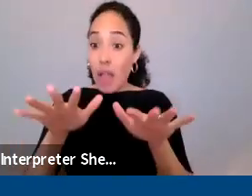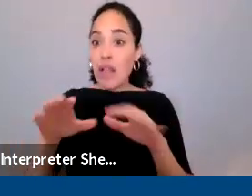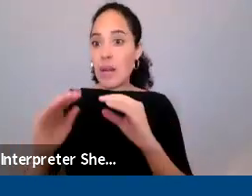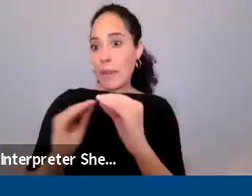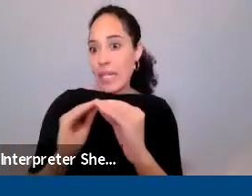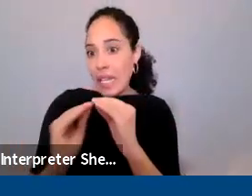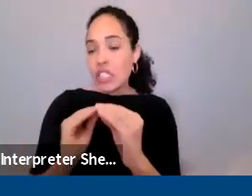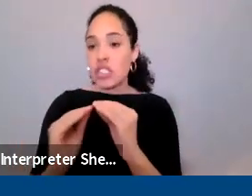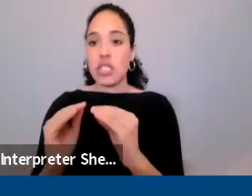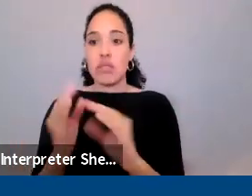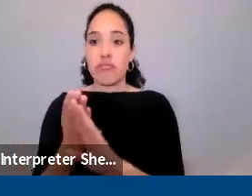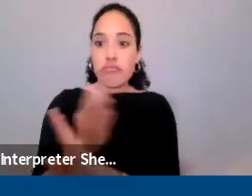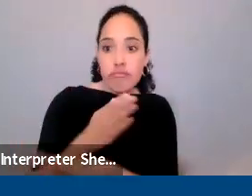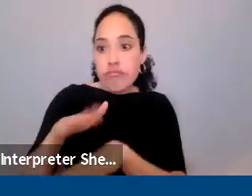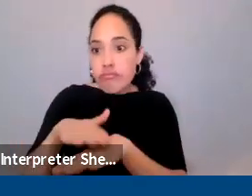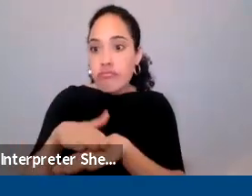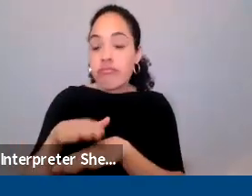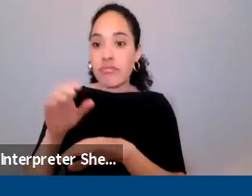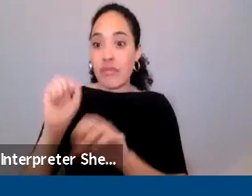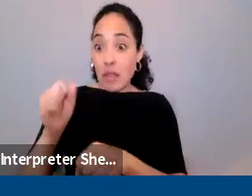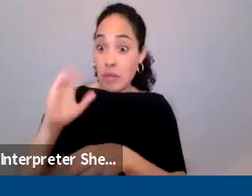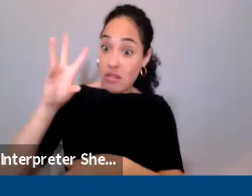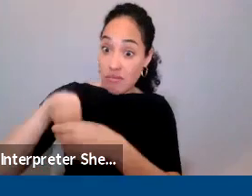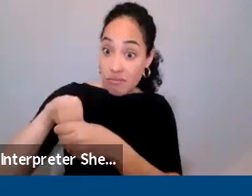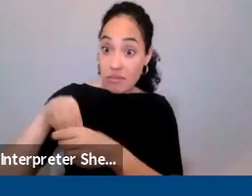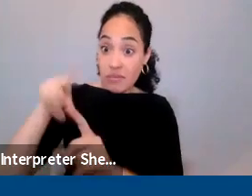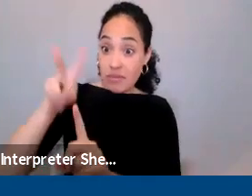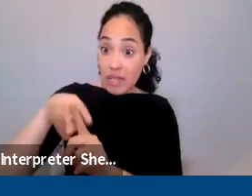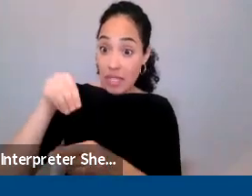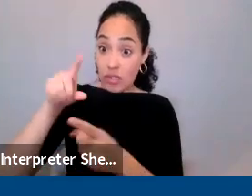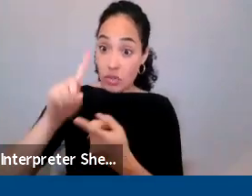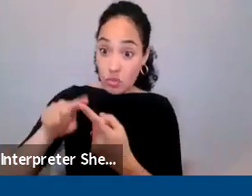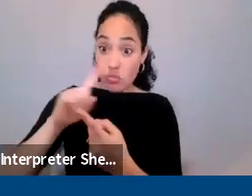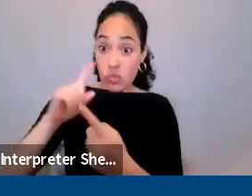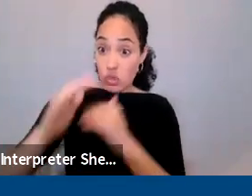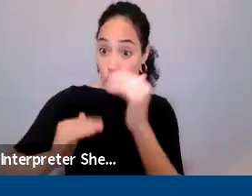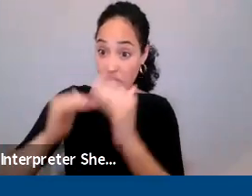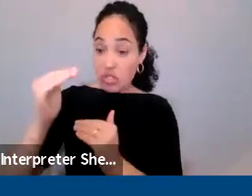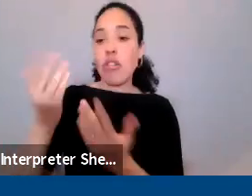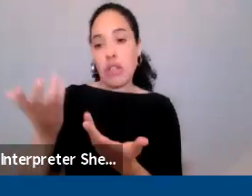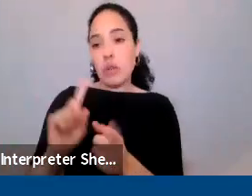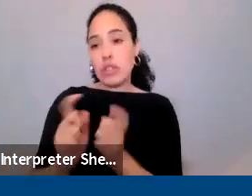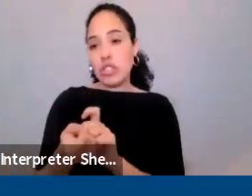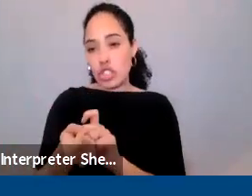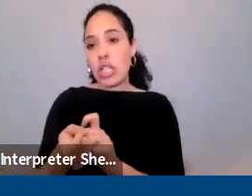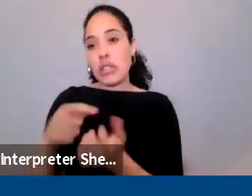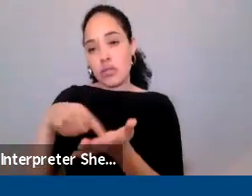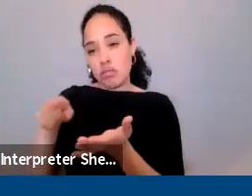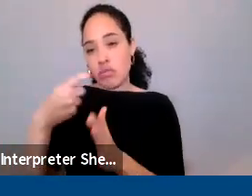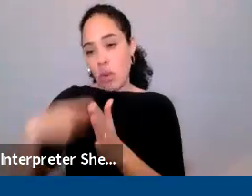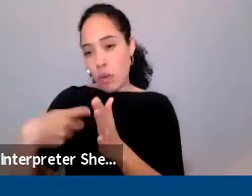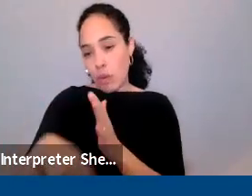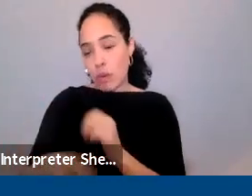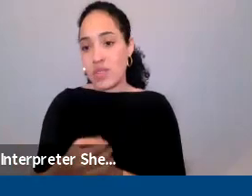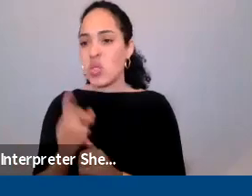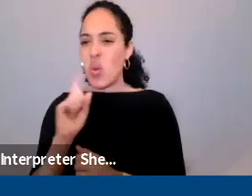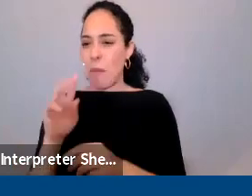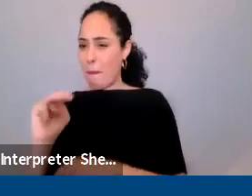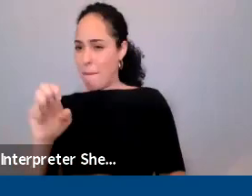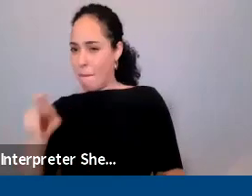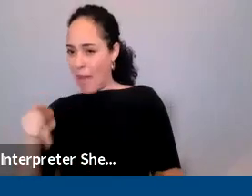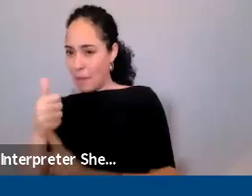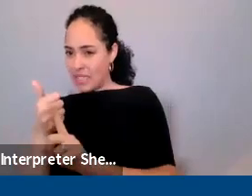So again, new maps won't be issued, just individual assessments on structures